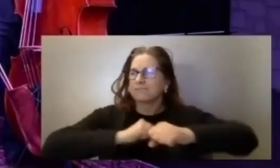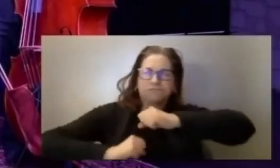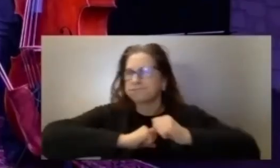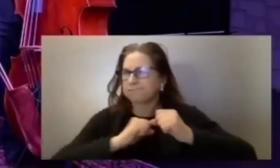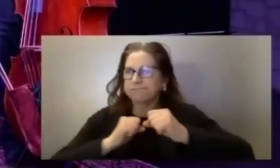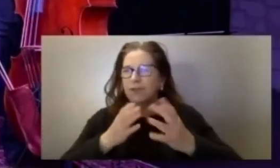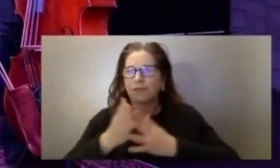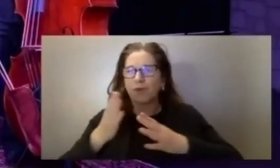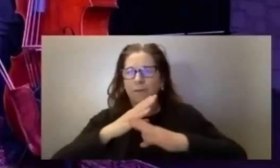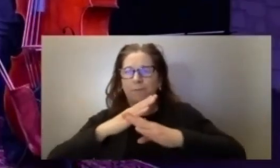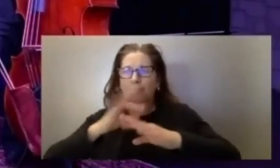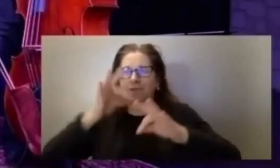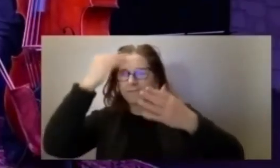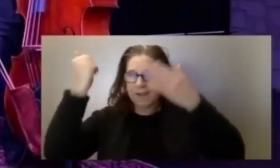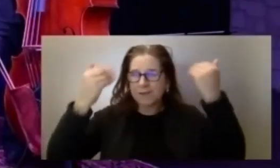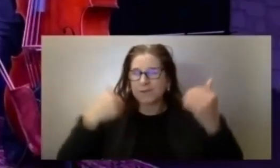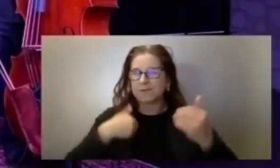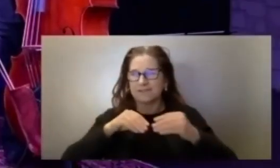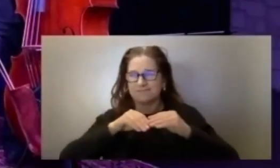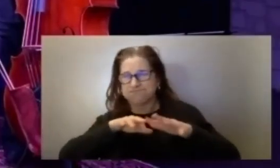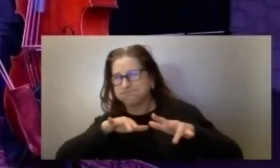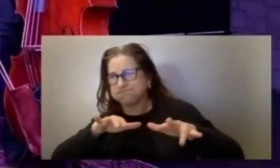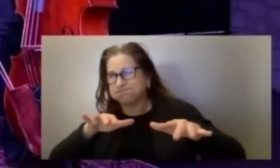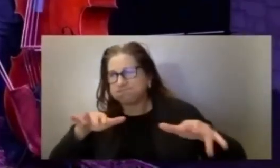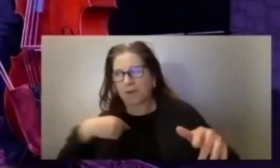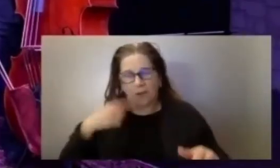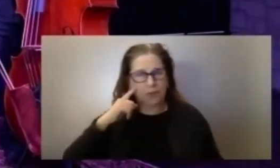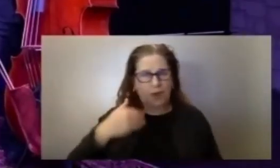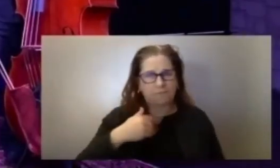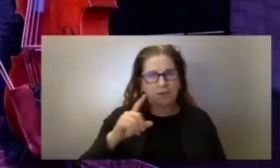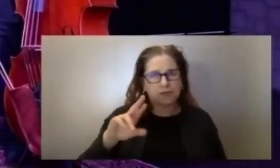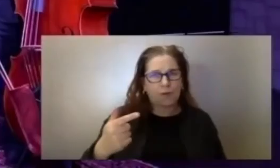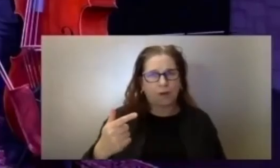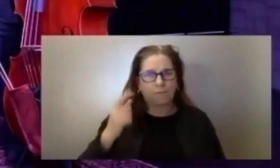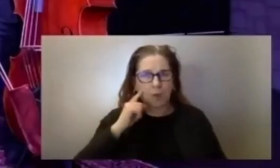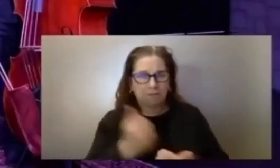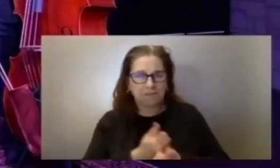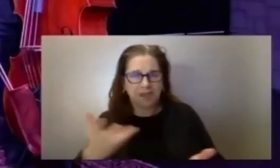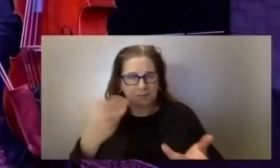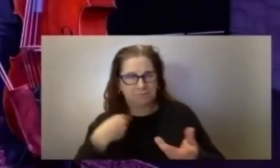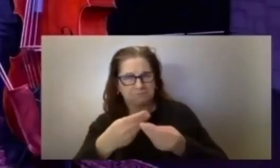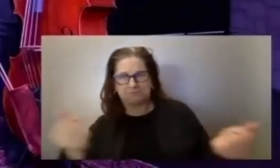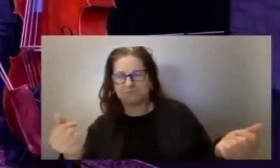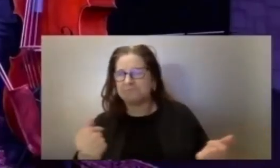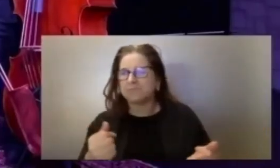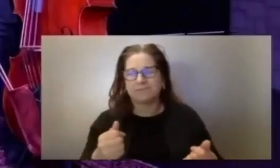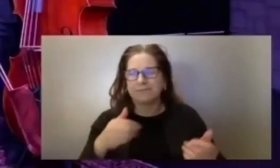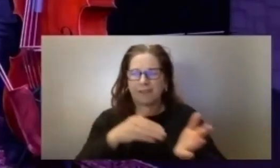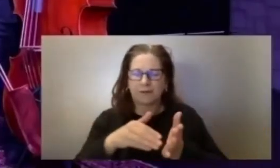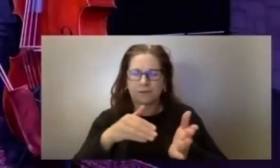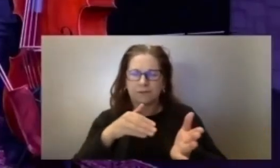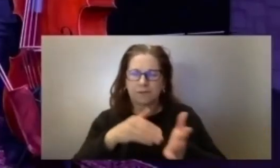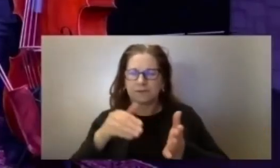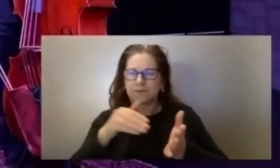A viral pandemic elbowed through the barrier of forgetfulness to infect we who thought we had a drug for everything.